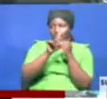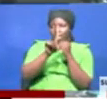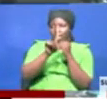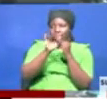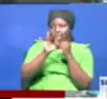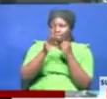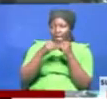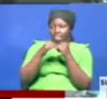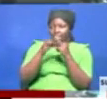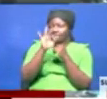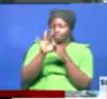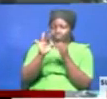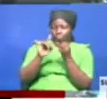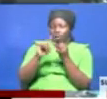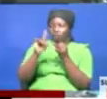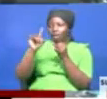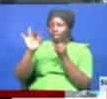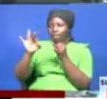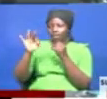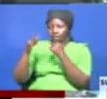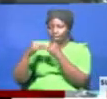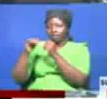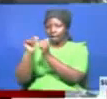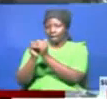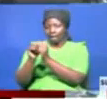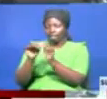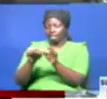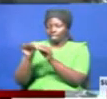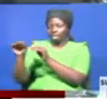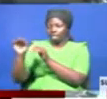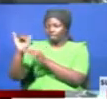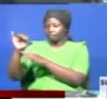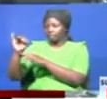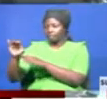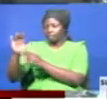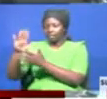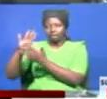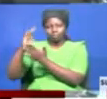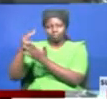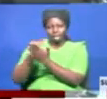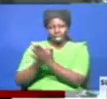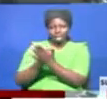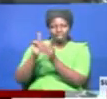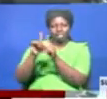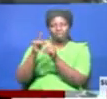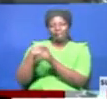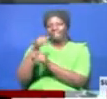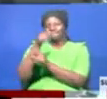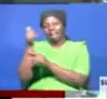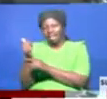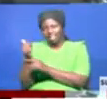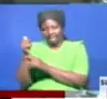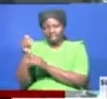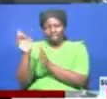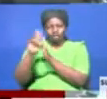138.3, 138.10, we have gone to the IBC schedule. There is another regulatory